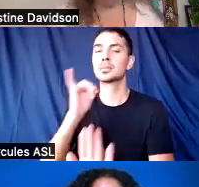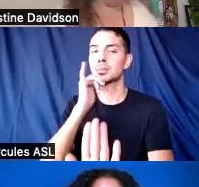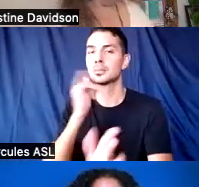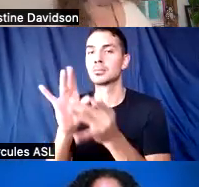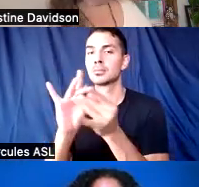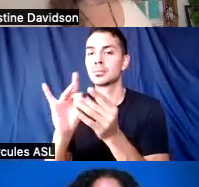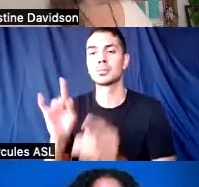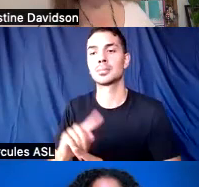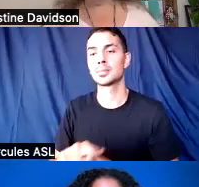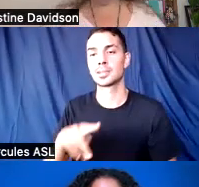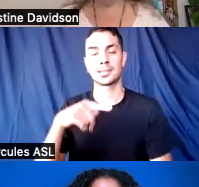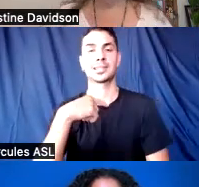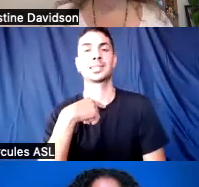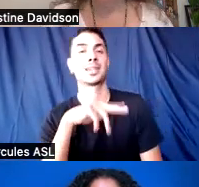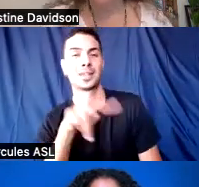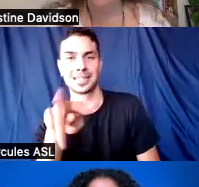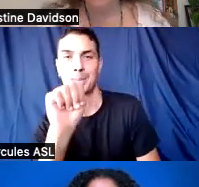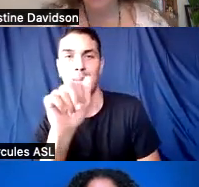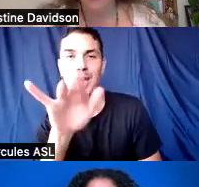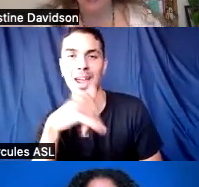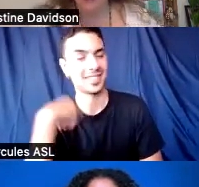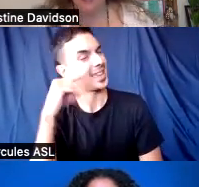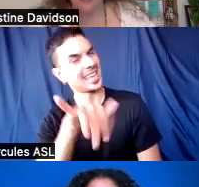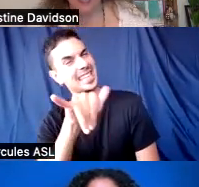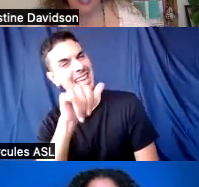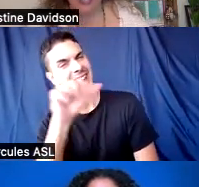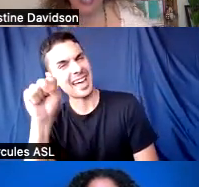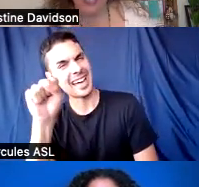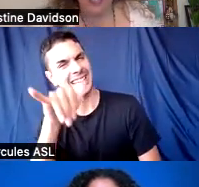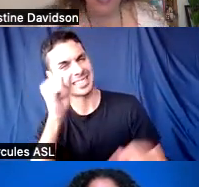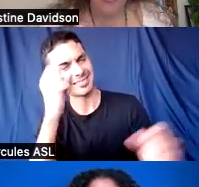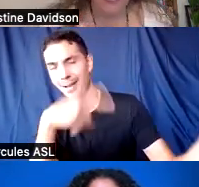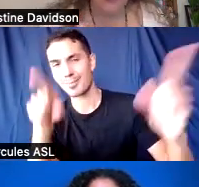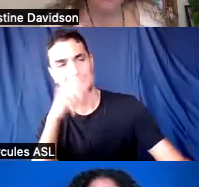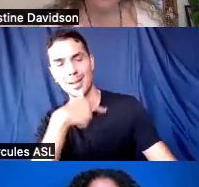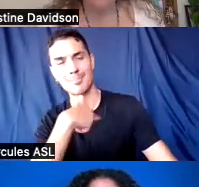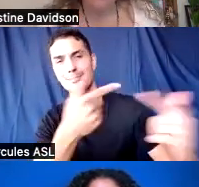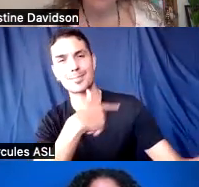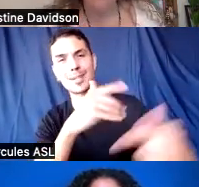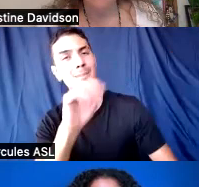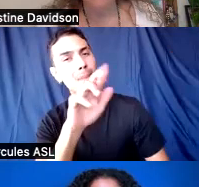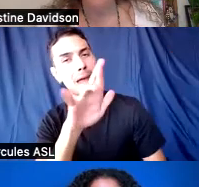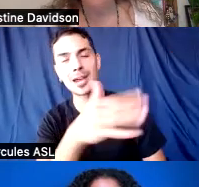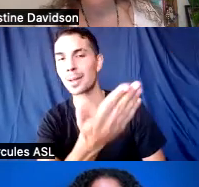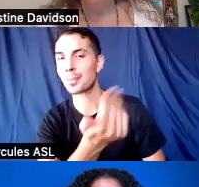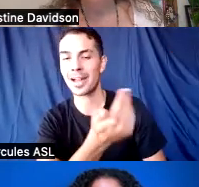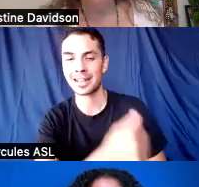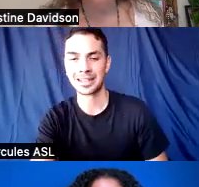am just like, yes, Mary. Yeah, Mary, you don't surprise me. Another one.